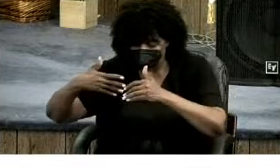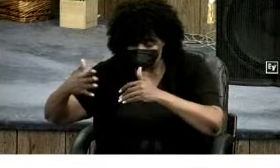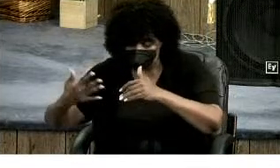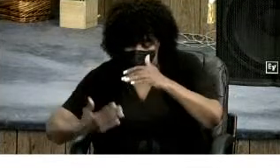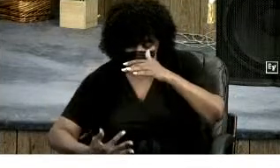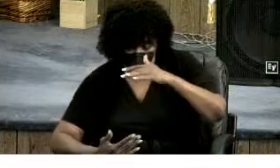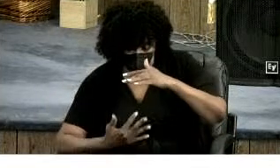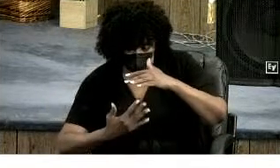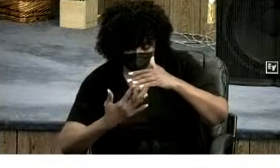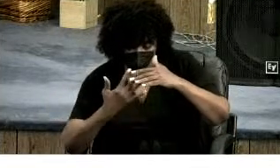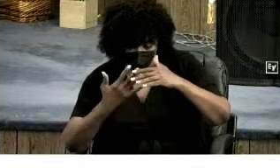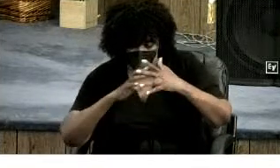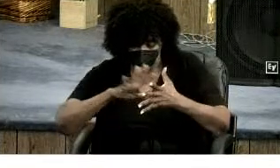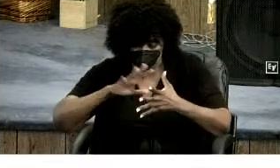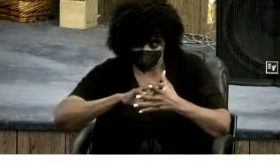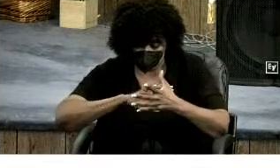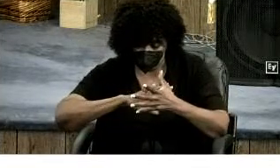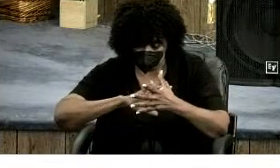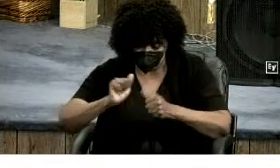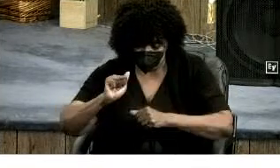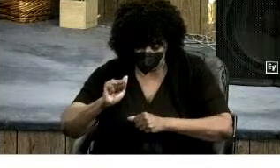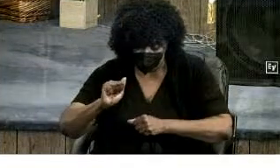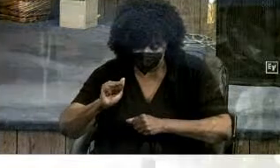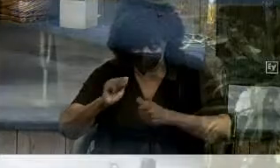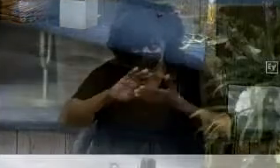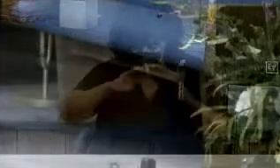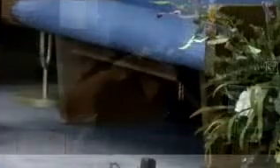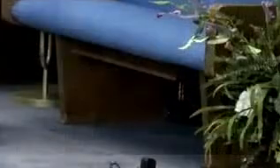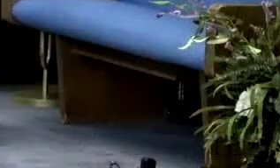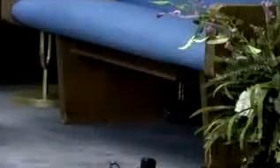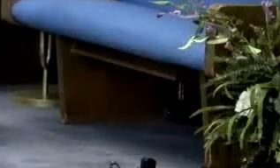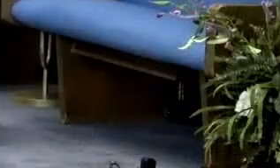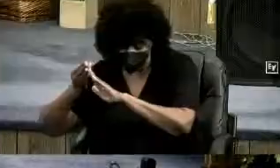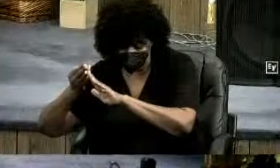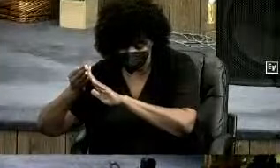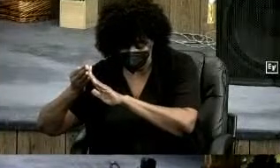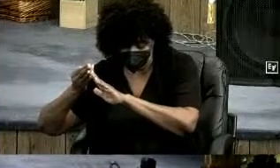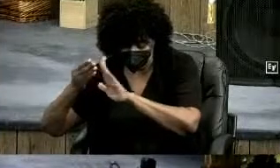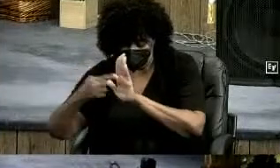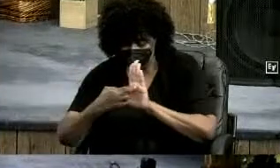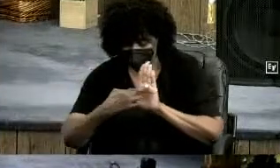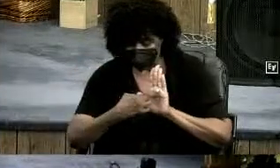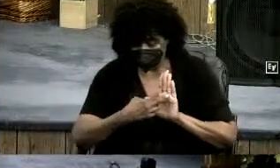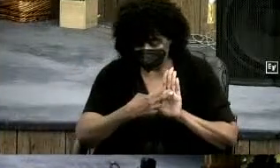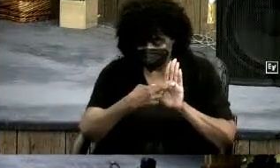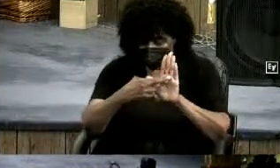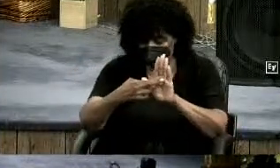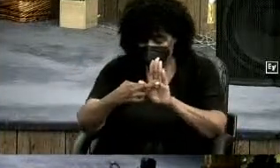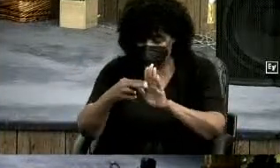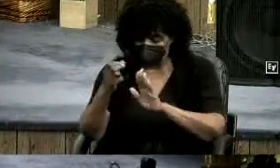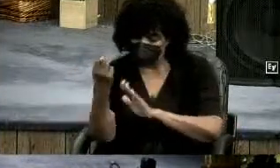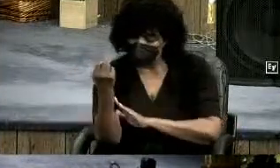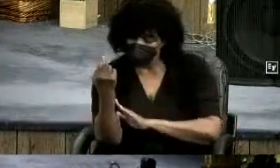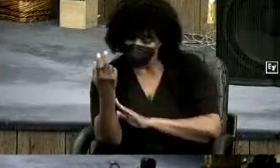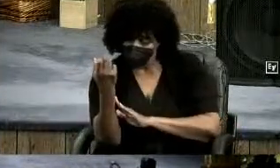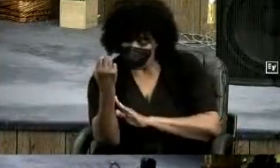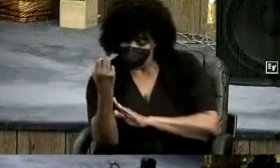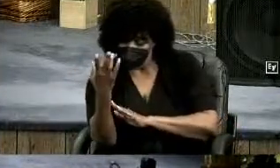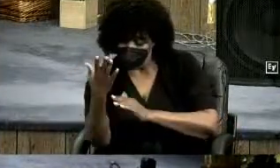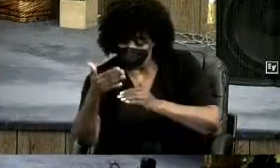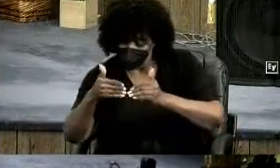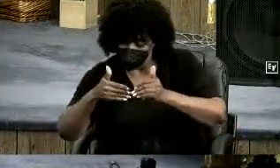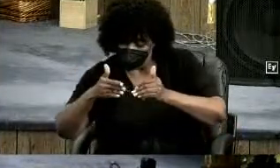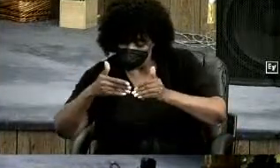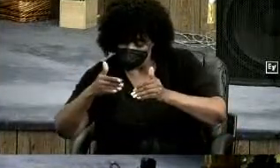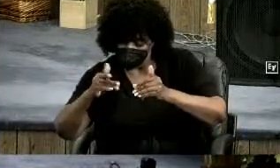Now, I told you I won't be long, but there's something about symbolic about gates. There's 12 gates to the city, and